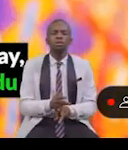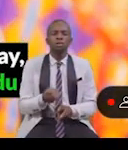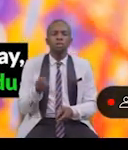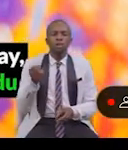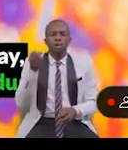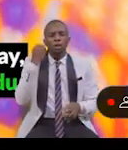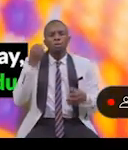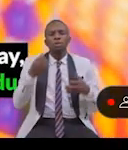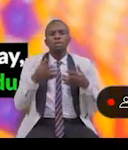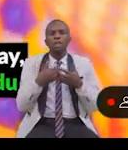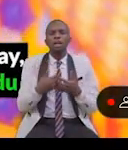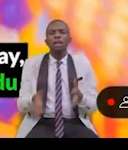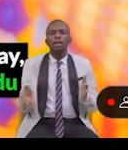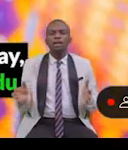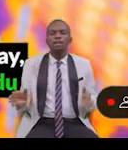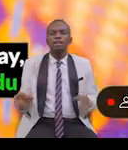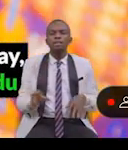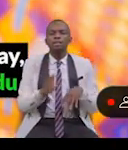calvaire.